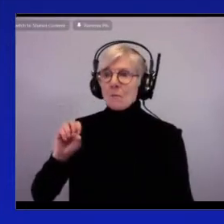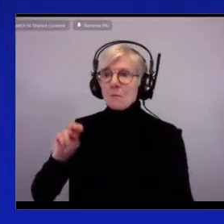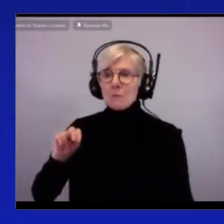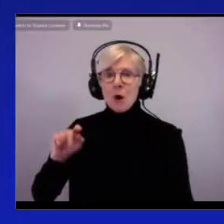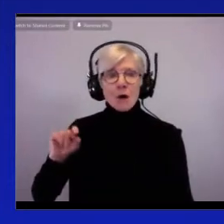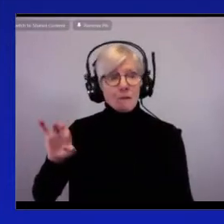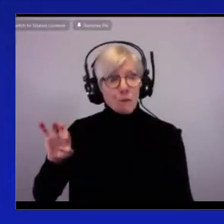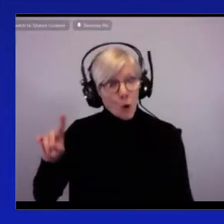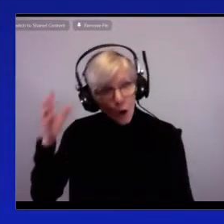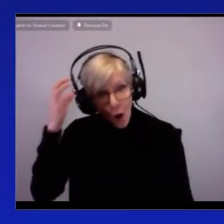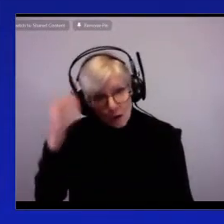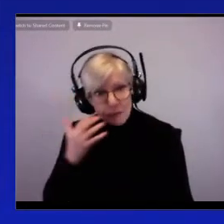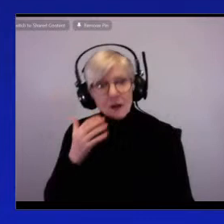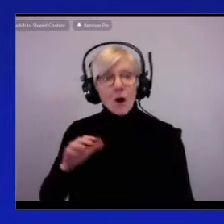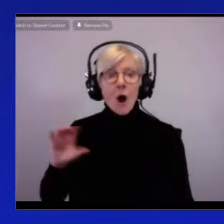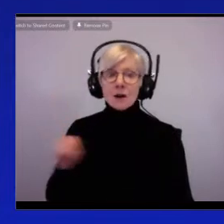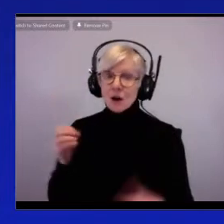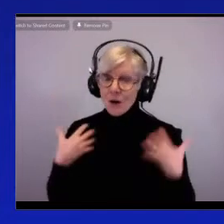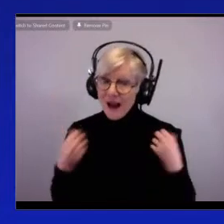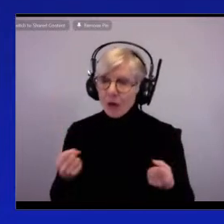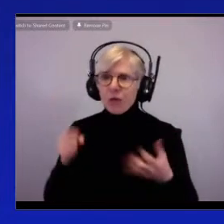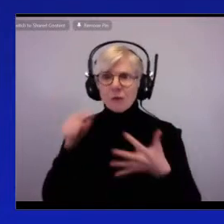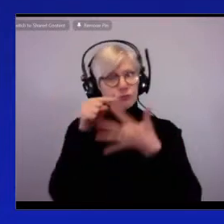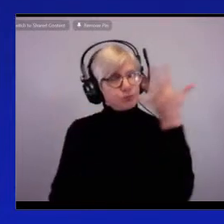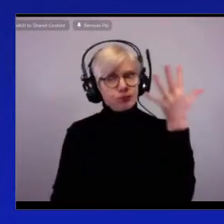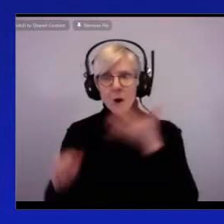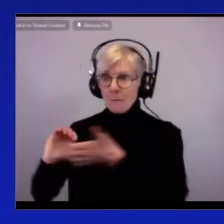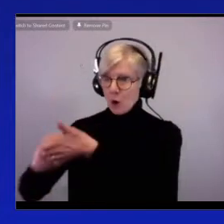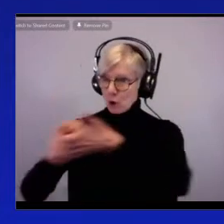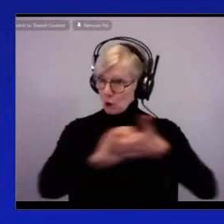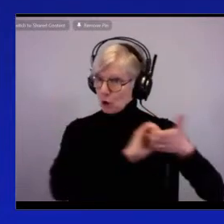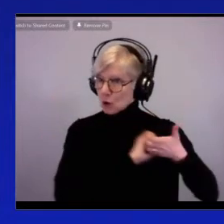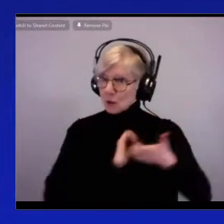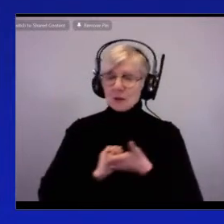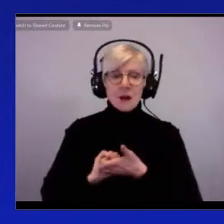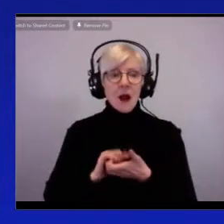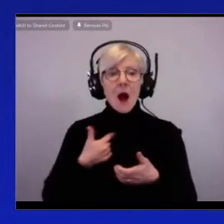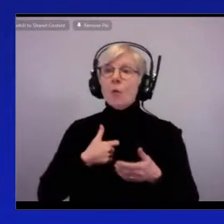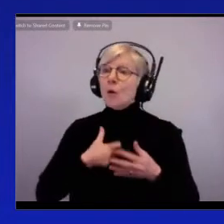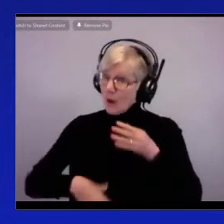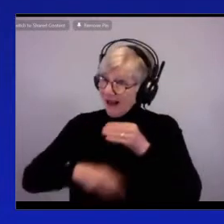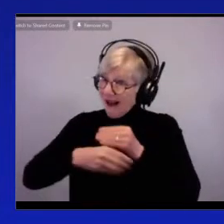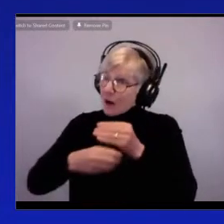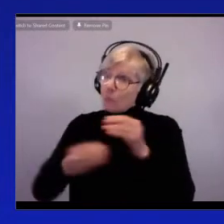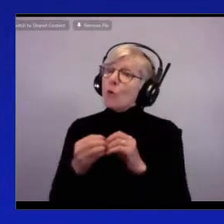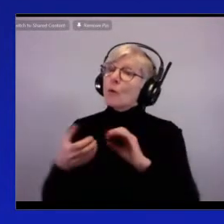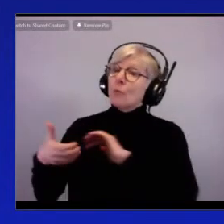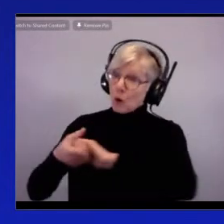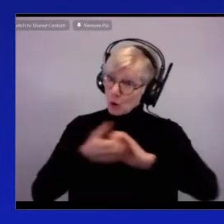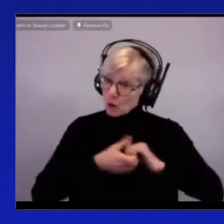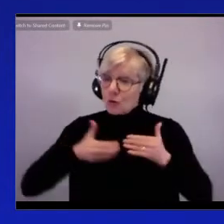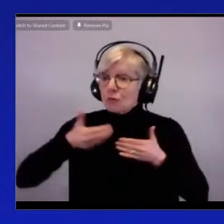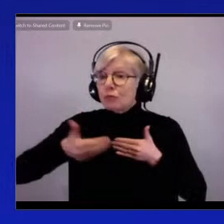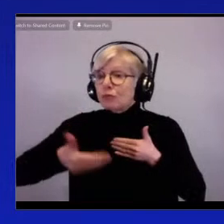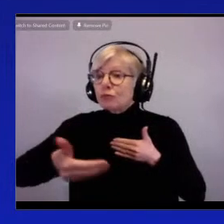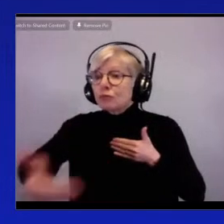that additional partners will be engaged as the vaccine rollout expands in the coming months. Next slide, please.